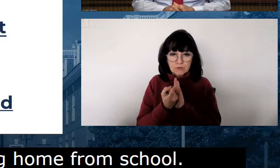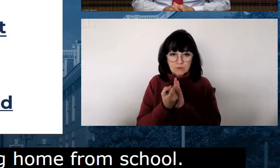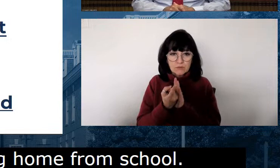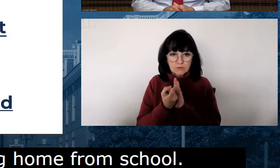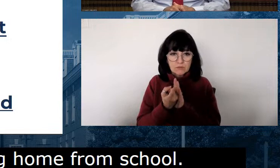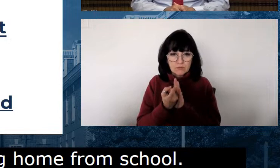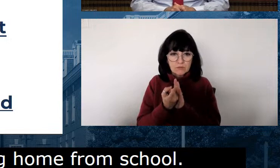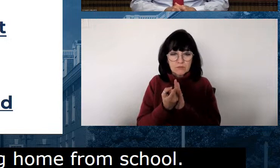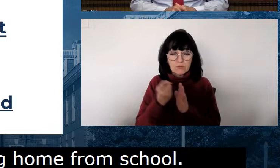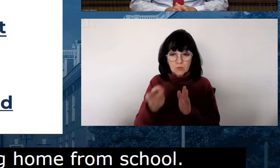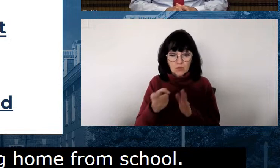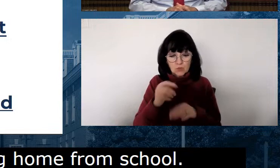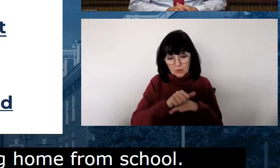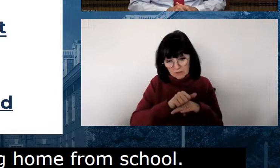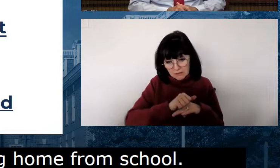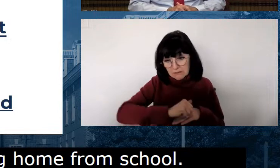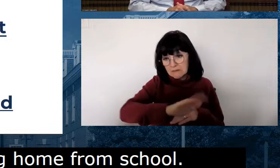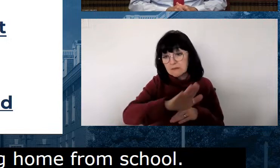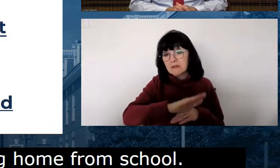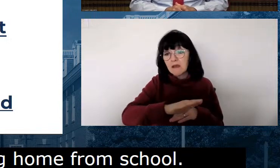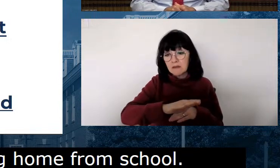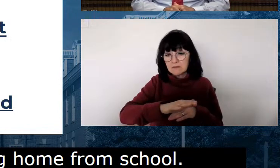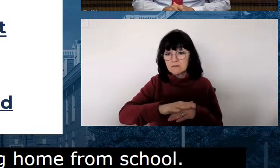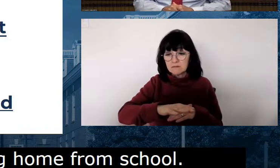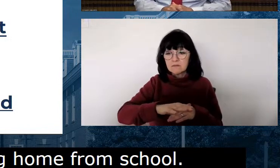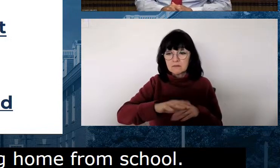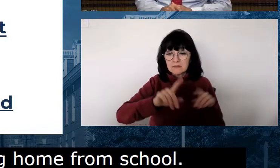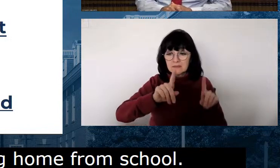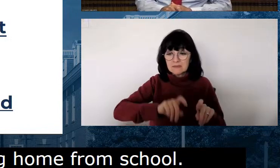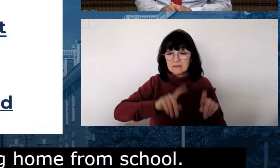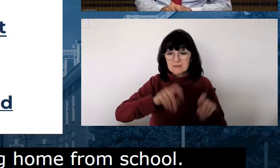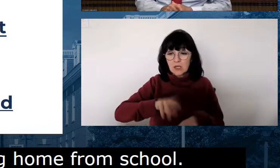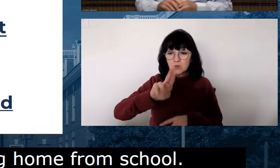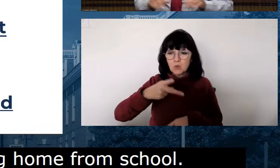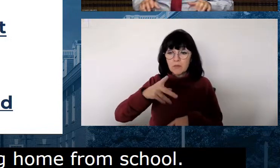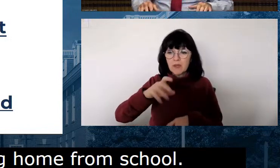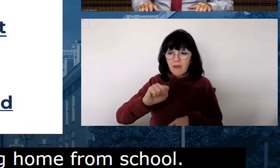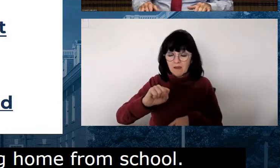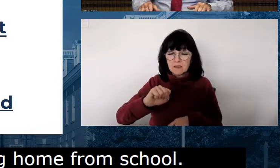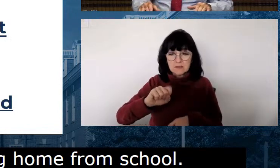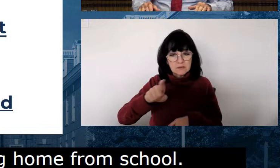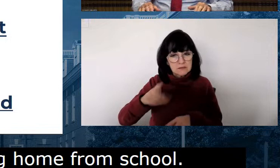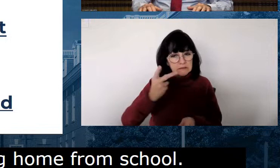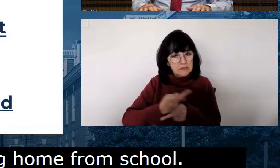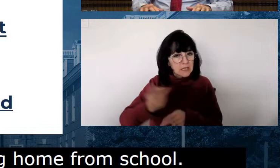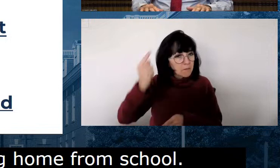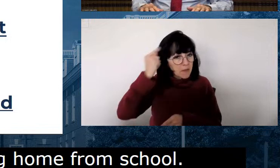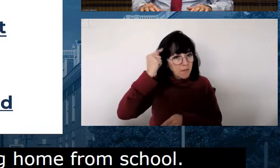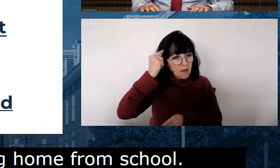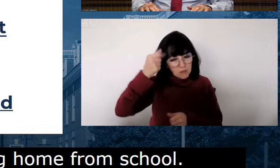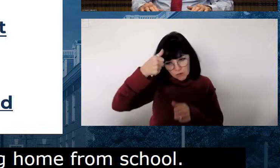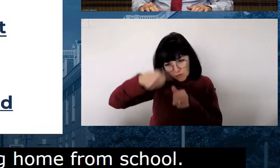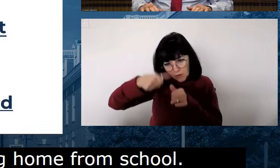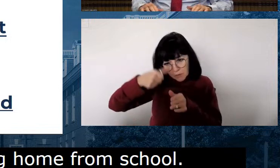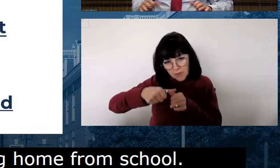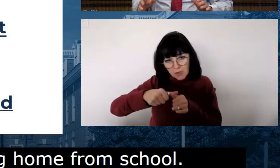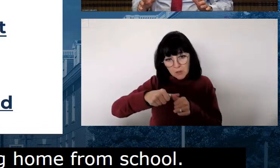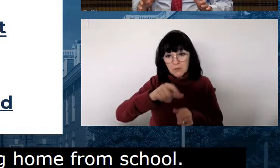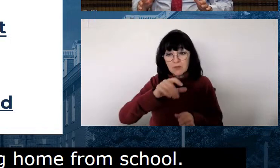your test into the UPS box. So just be mindful of that. That is